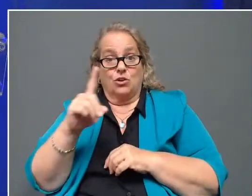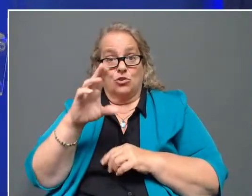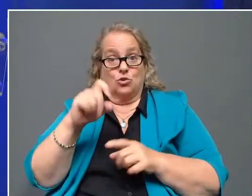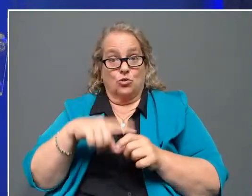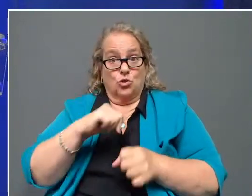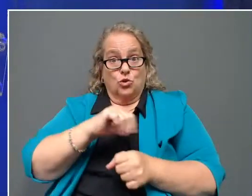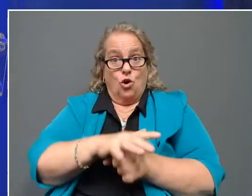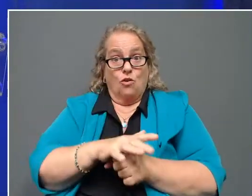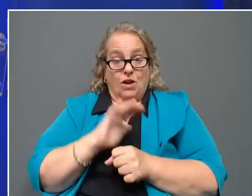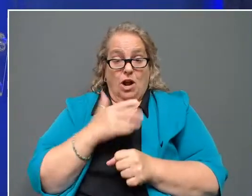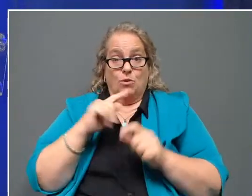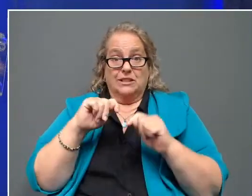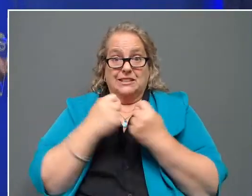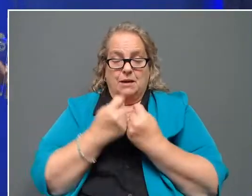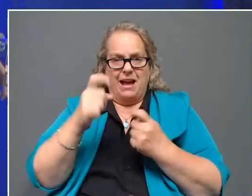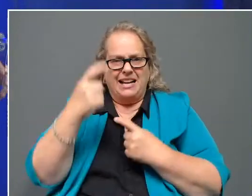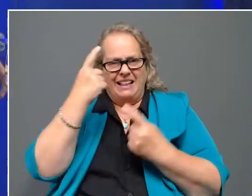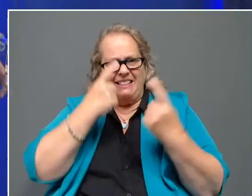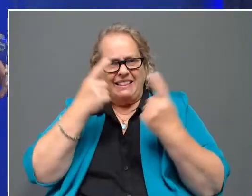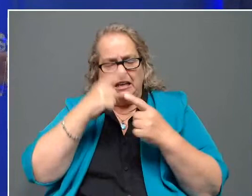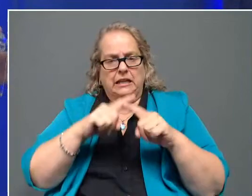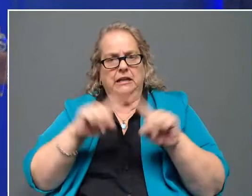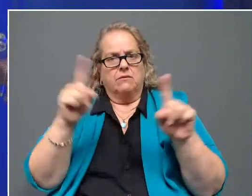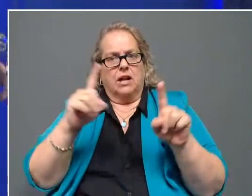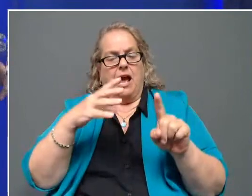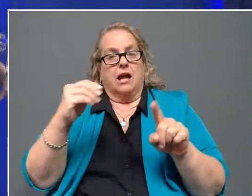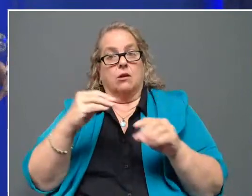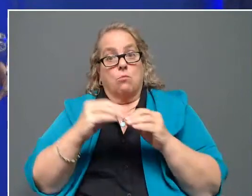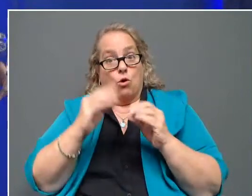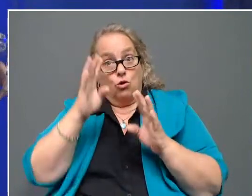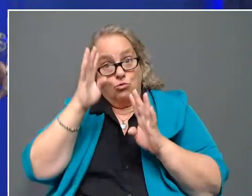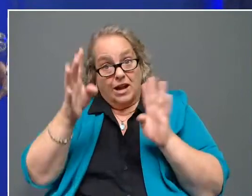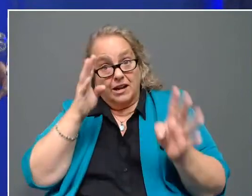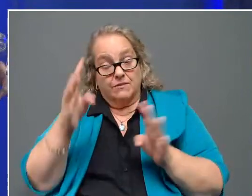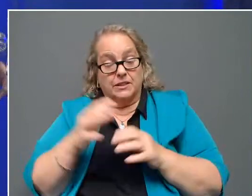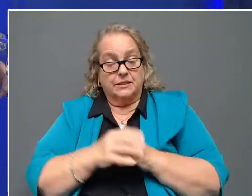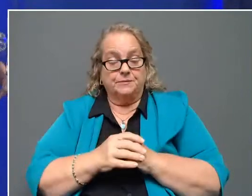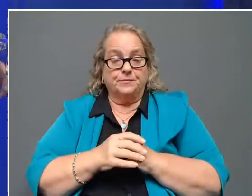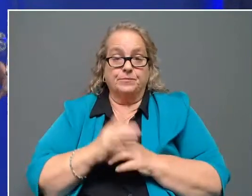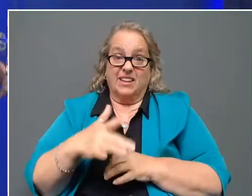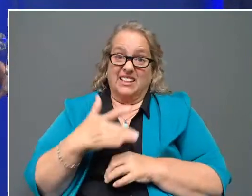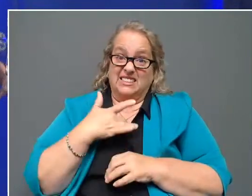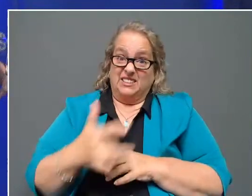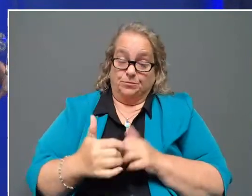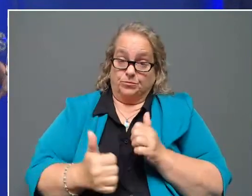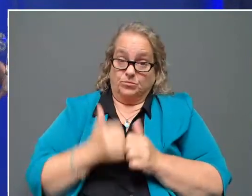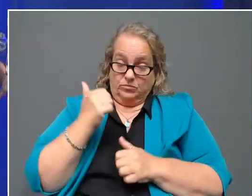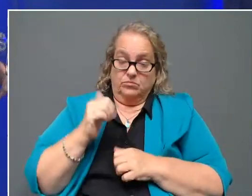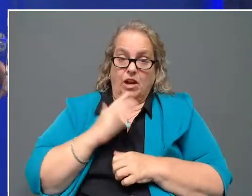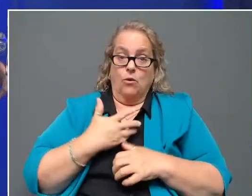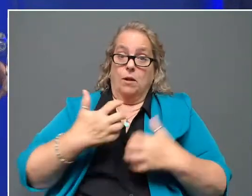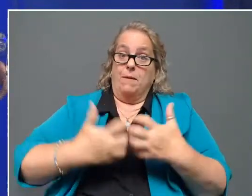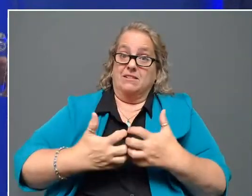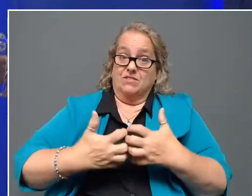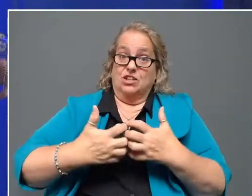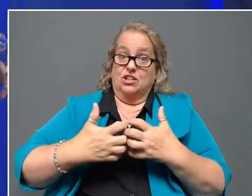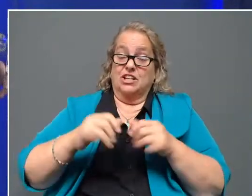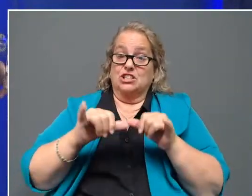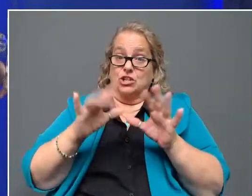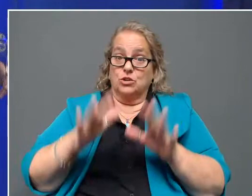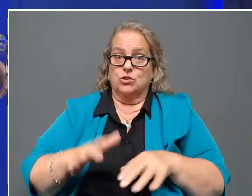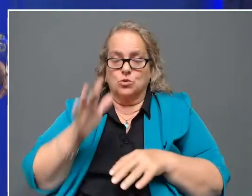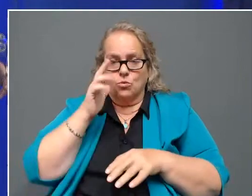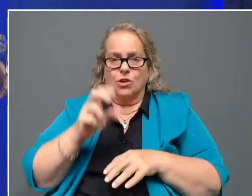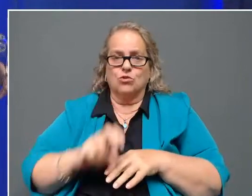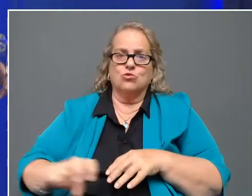lot differently and a lot more creatively. Typically, for instance, our manufacturing engineers would travel, often